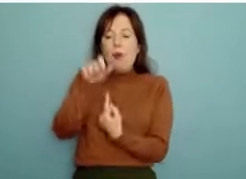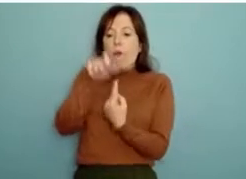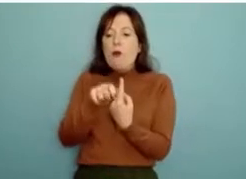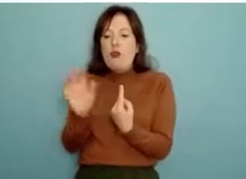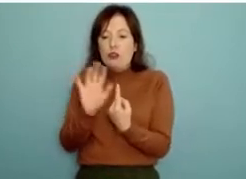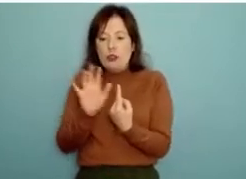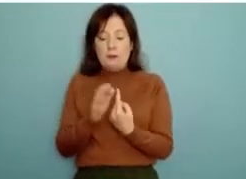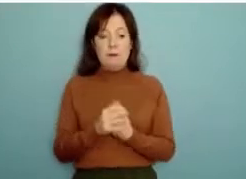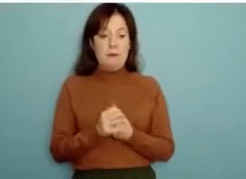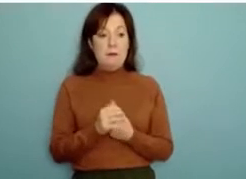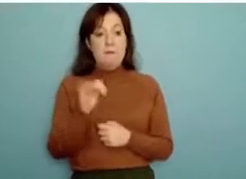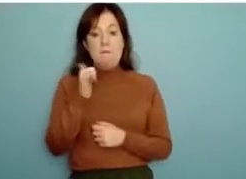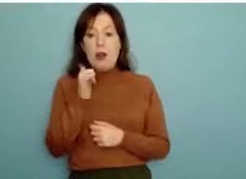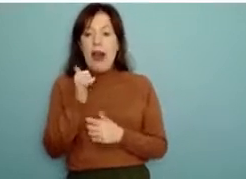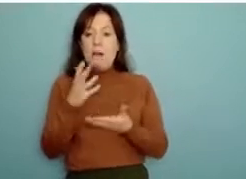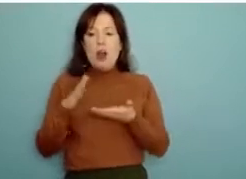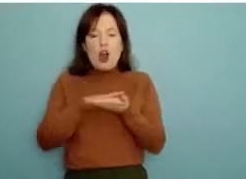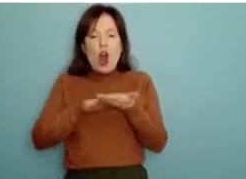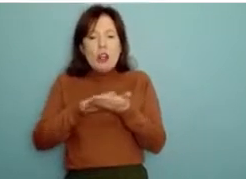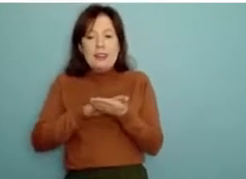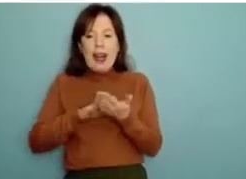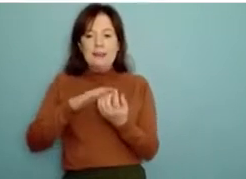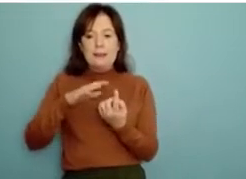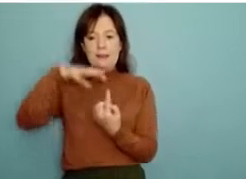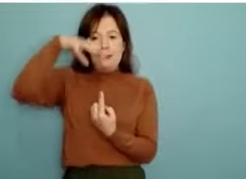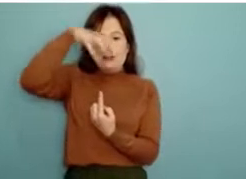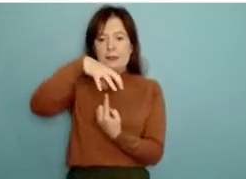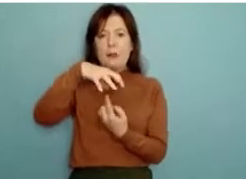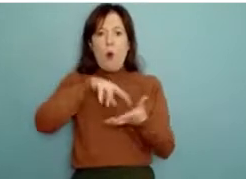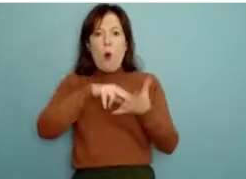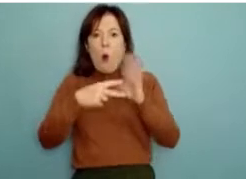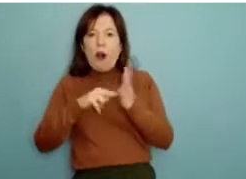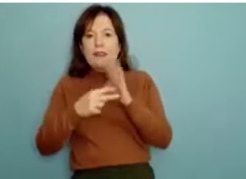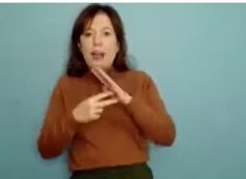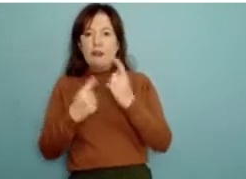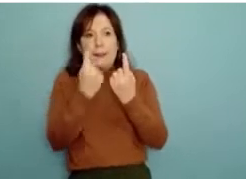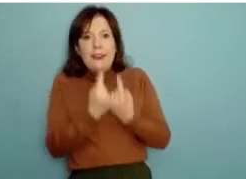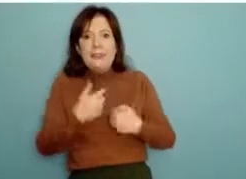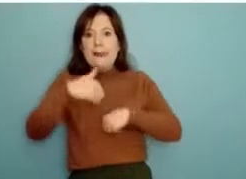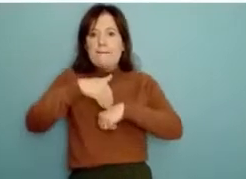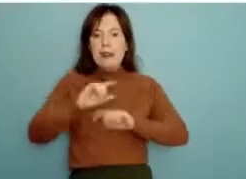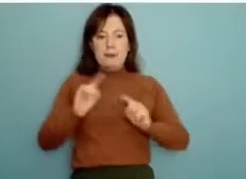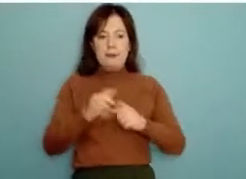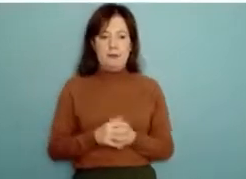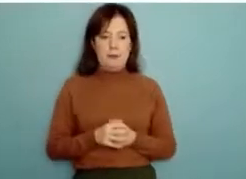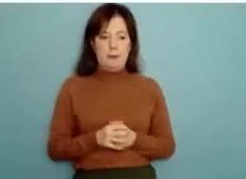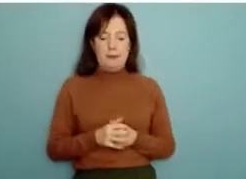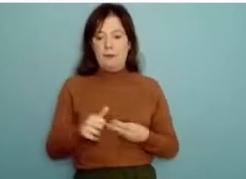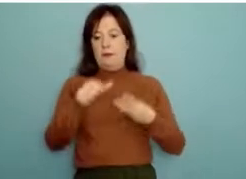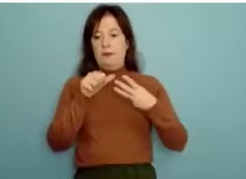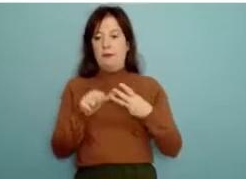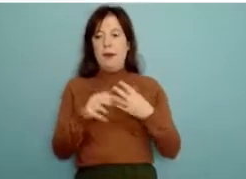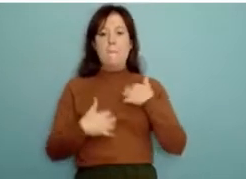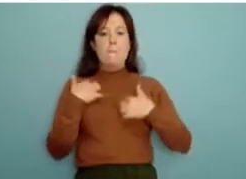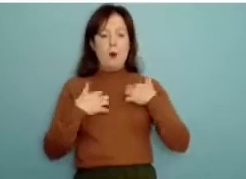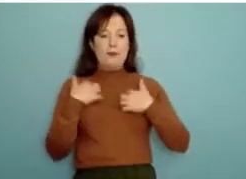they may encompass the context, so the physical and organisational factors. And then lastly, motivation refers to